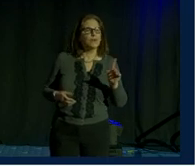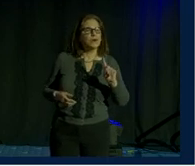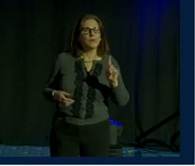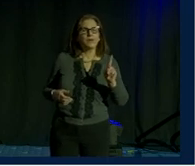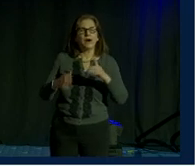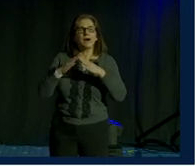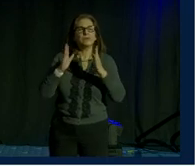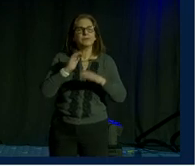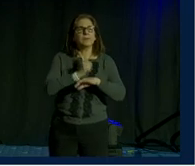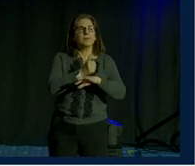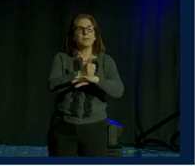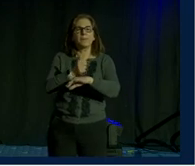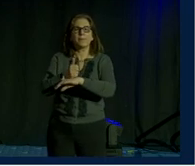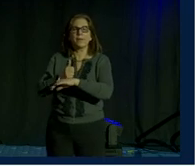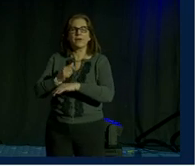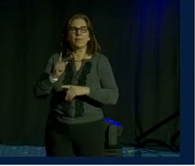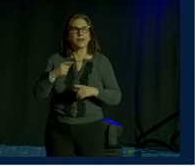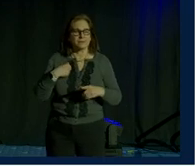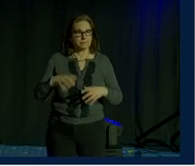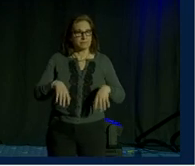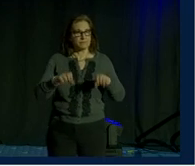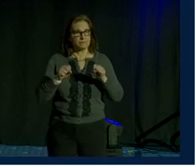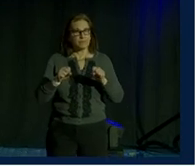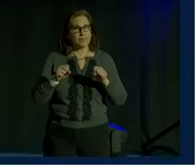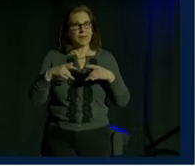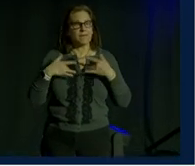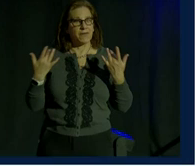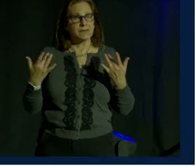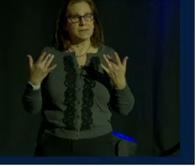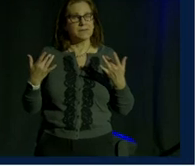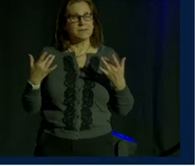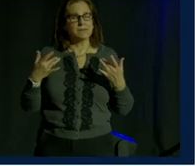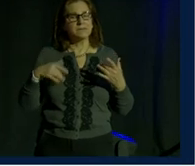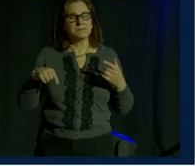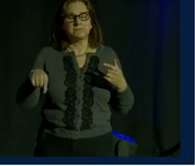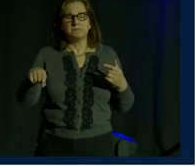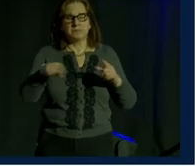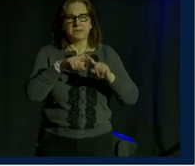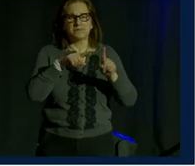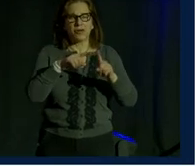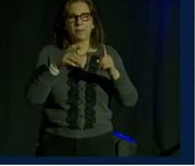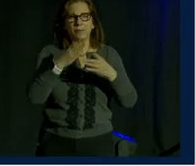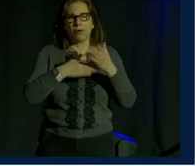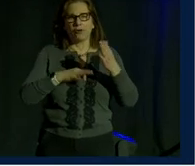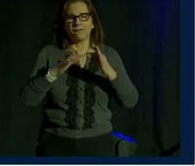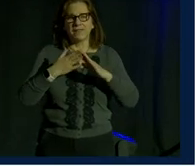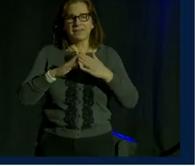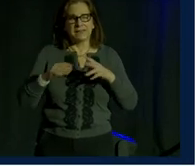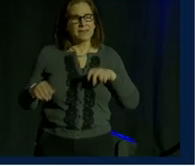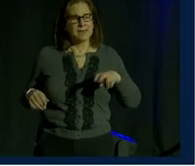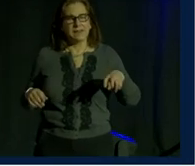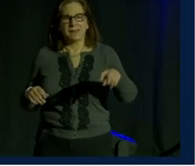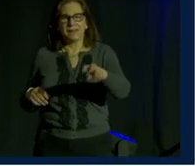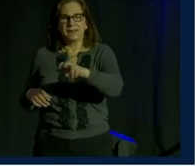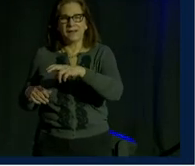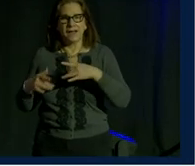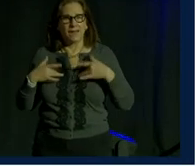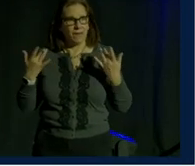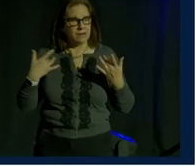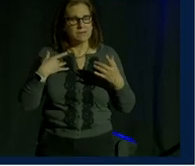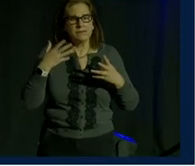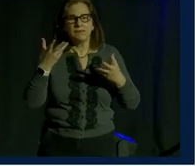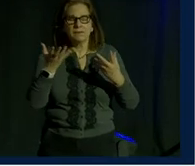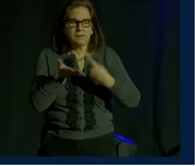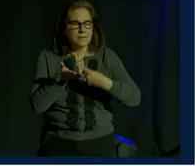whole host of engagements throughout 2019 and going on through today. We set ambitious goals for where these affordable